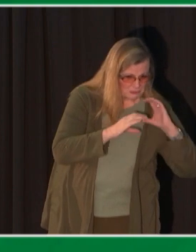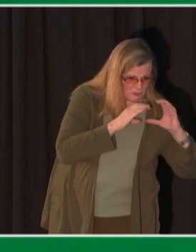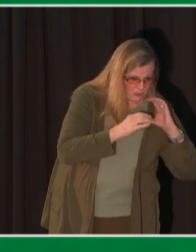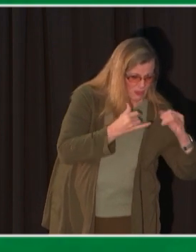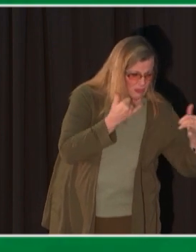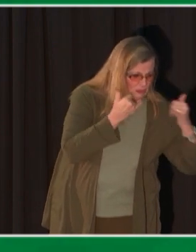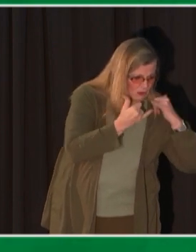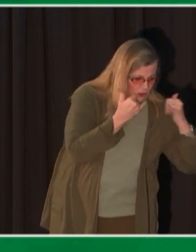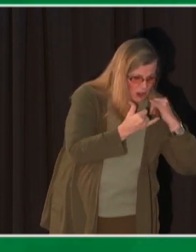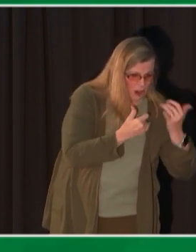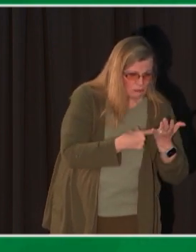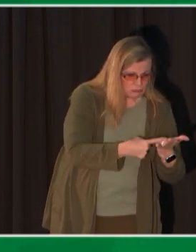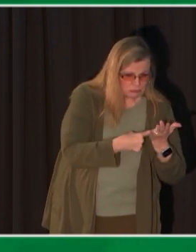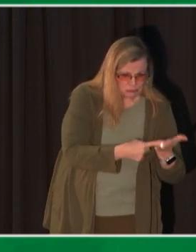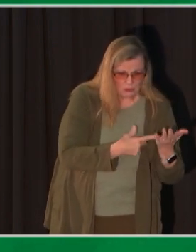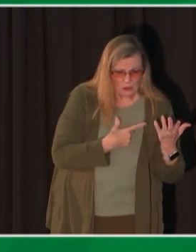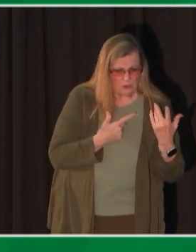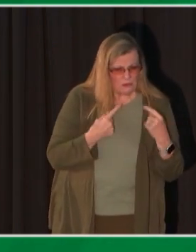teachers or their school leaders.